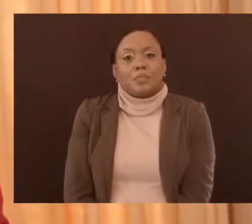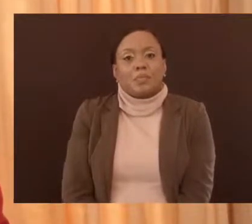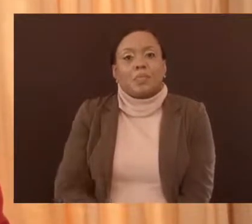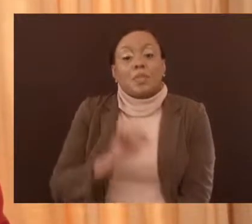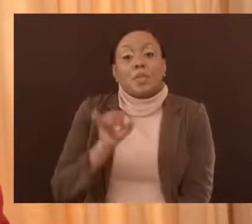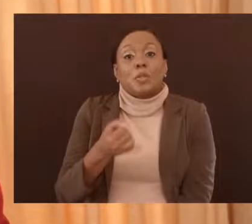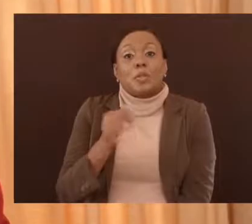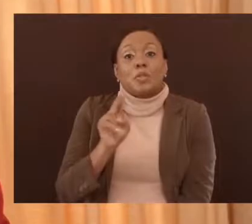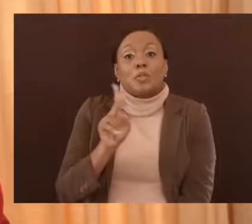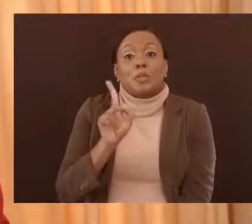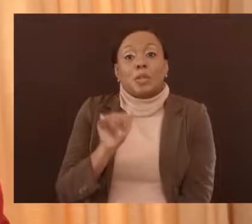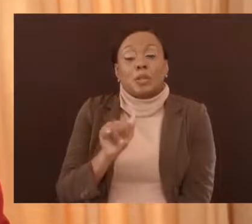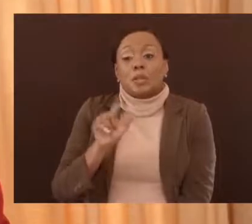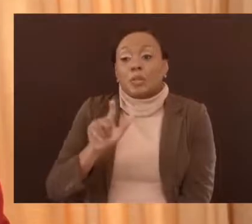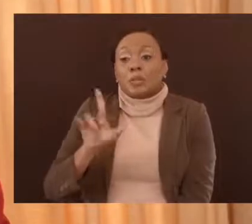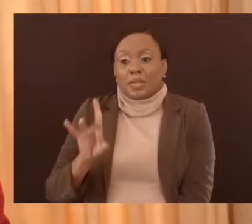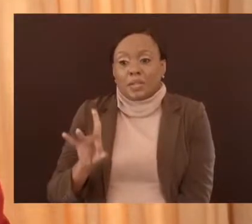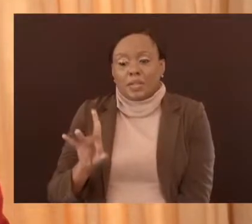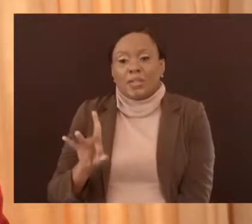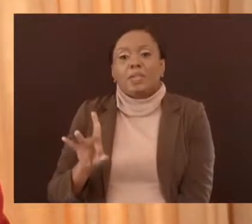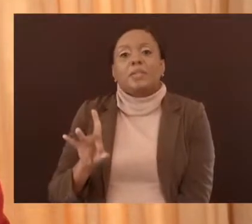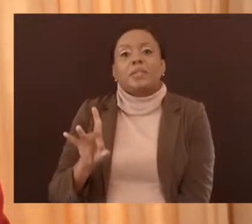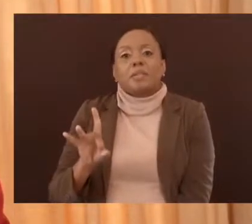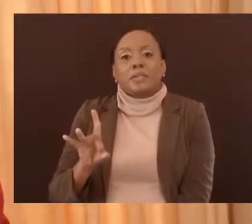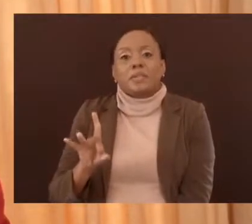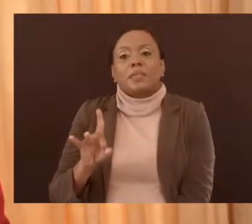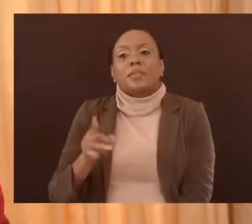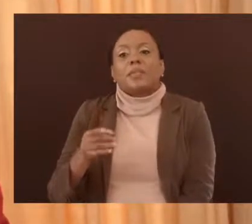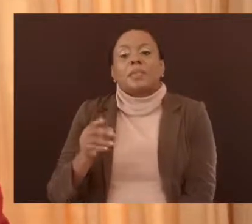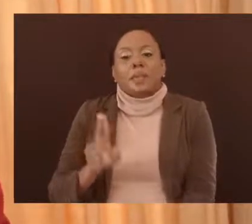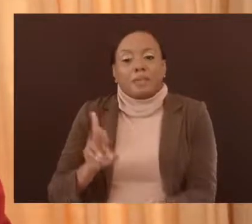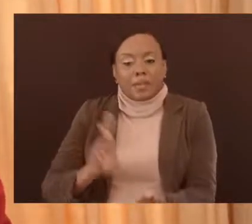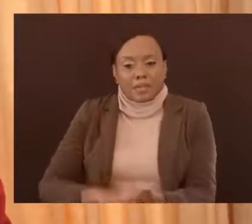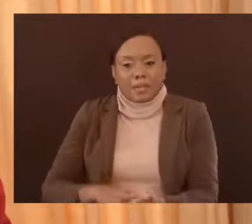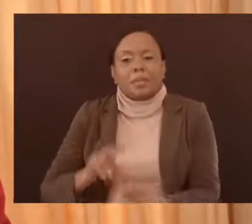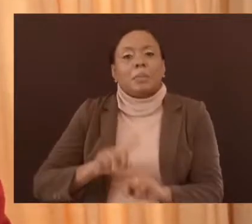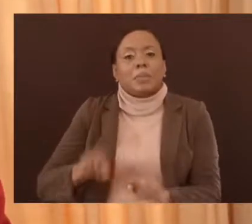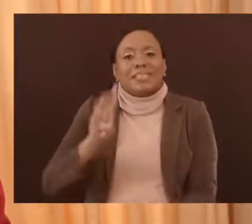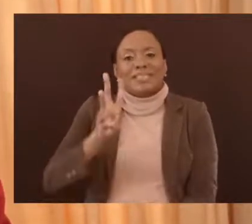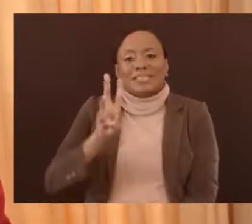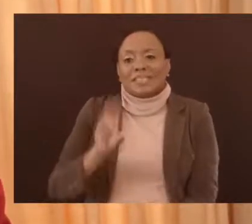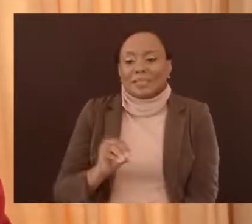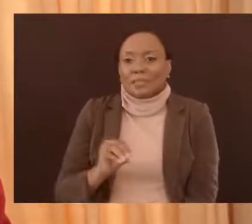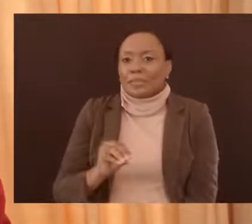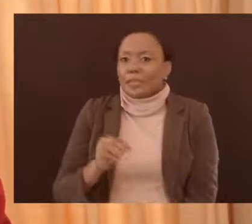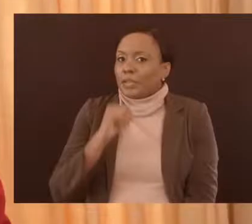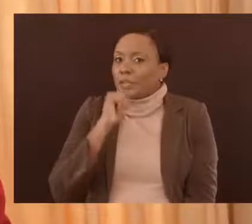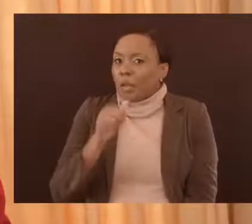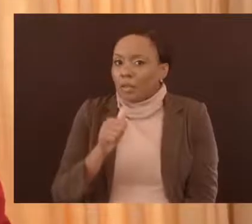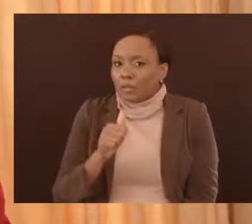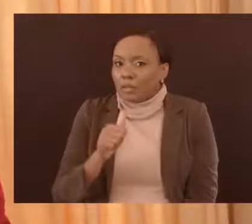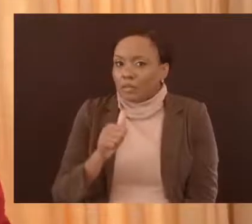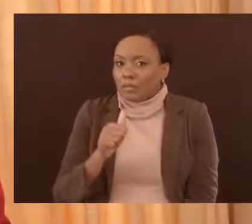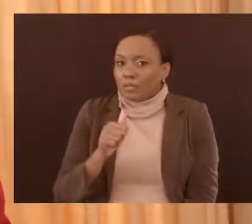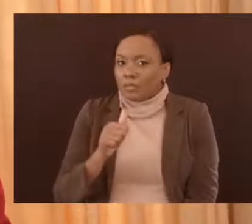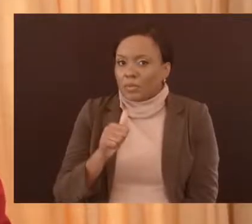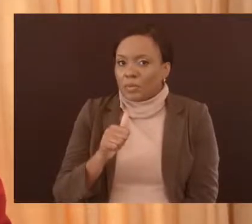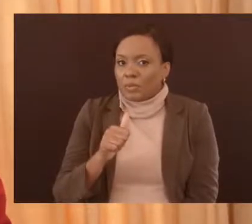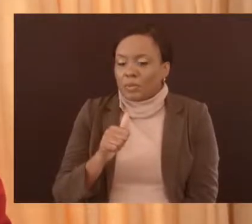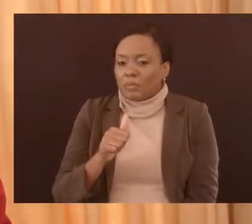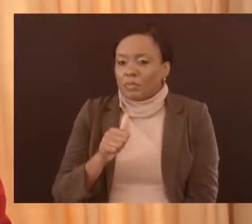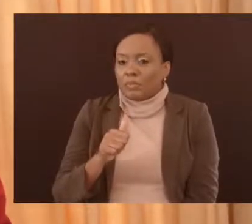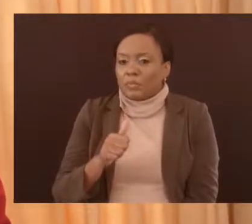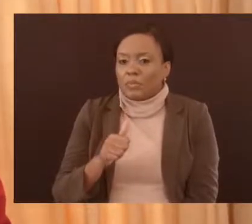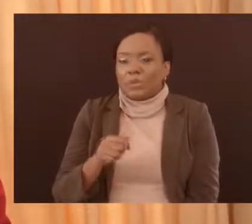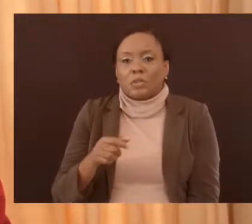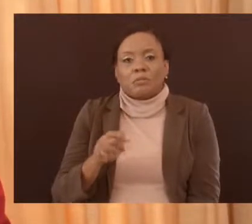July 28th, 60 were unable to do so, largely for medical reasons. And this was as a result, as many of you